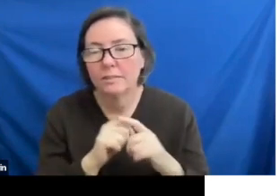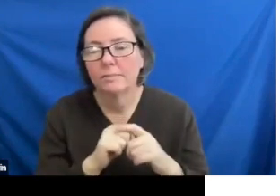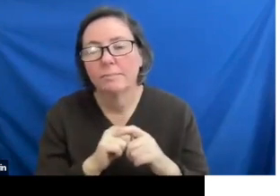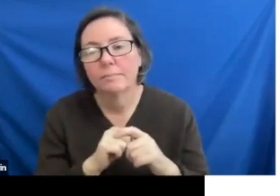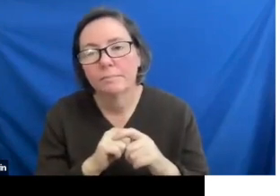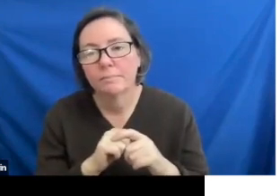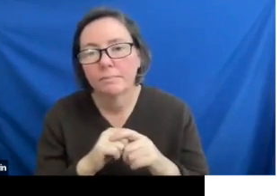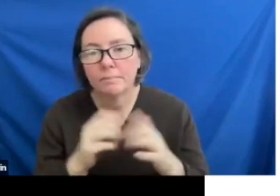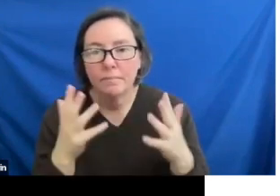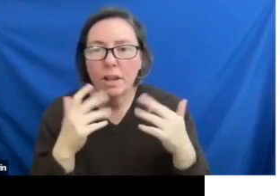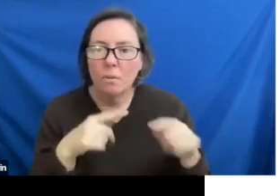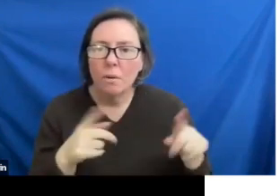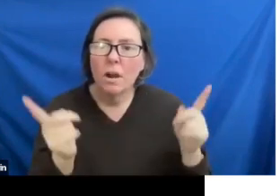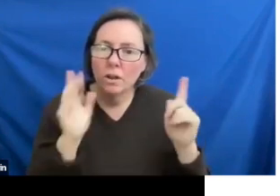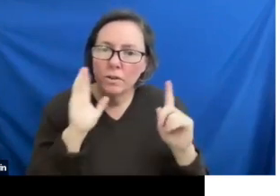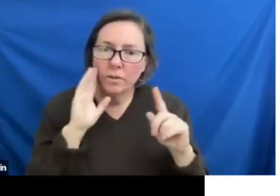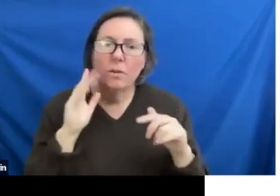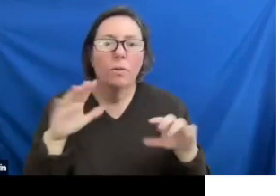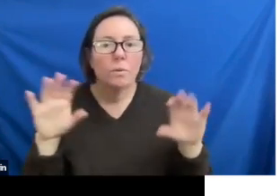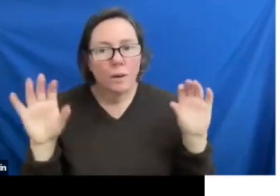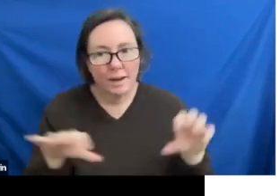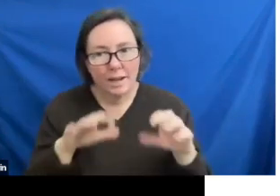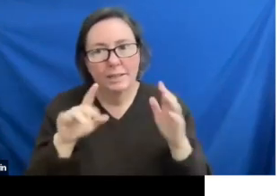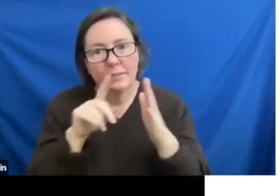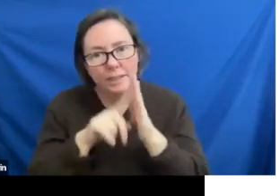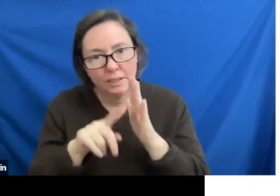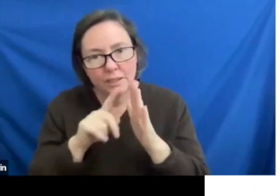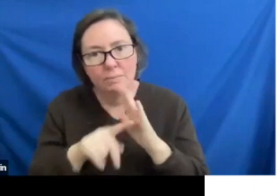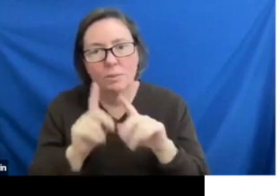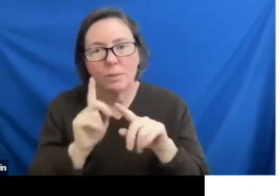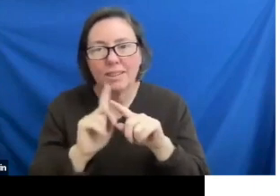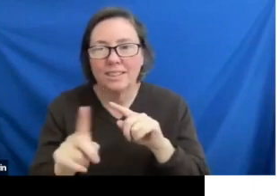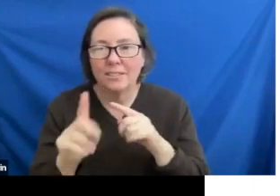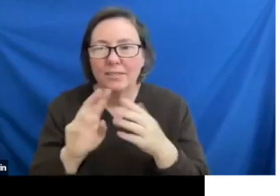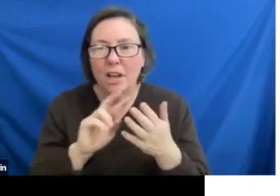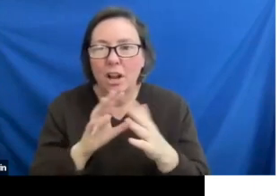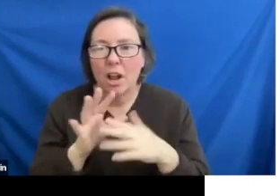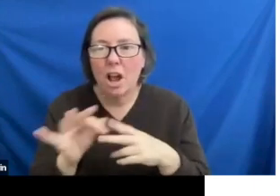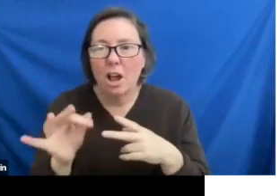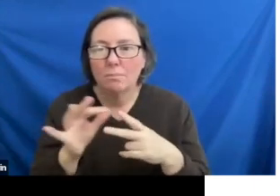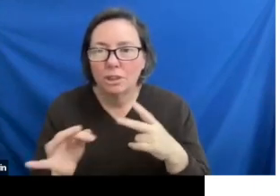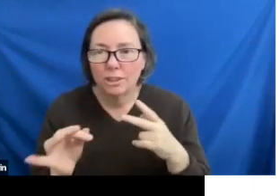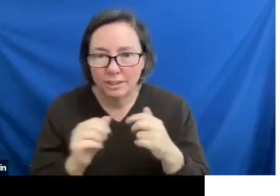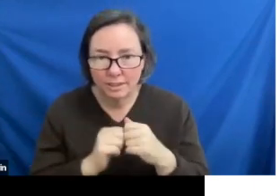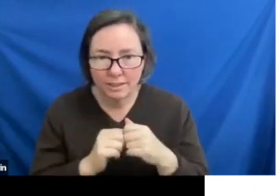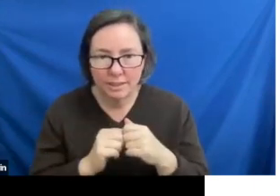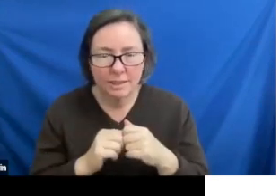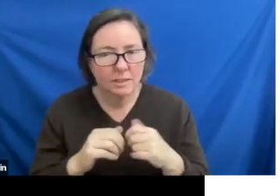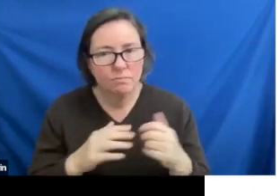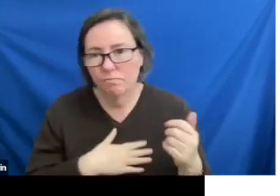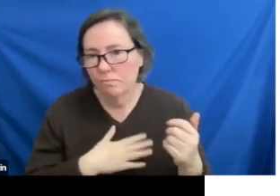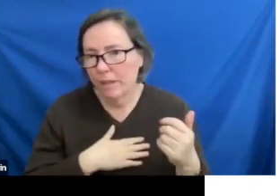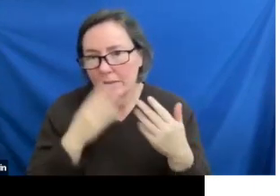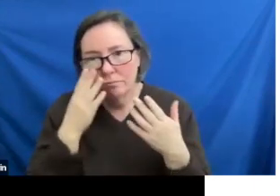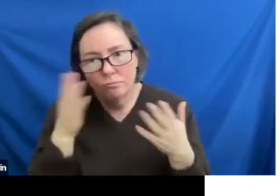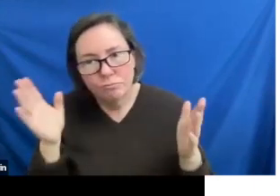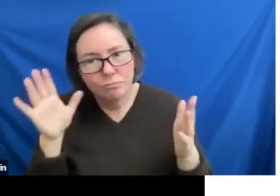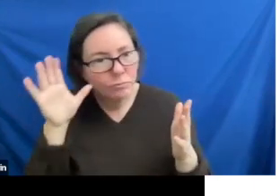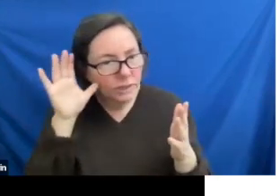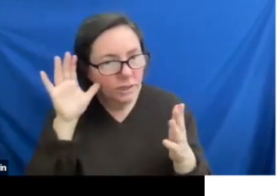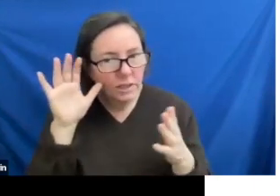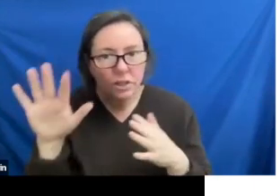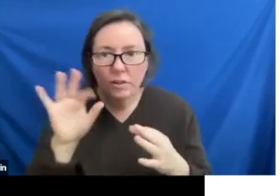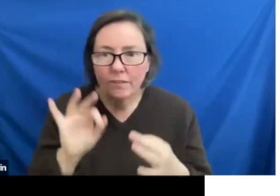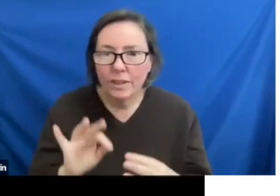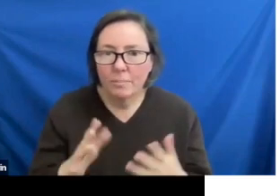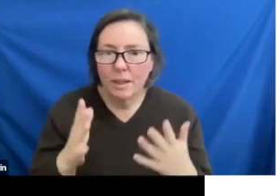I want everyone to know that we're actively exploring various options and happy to hear any feedback that folks have about that to make